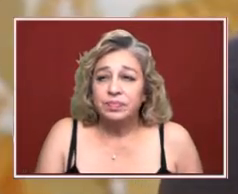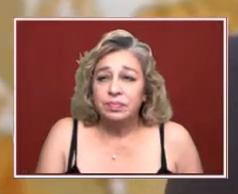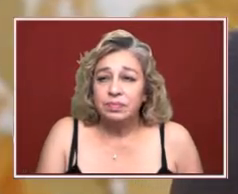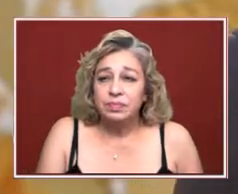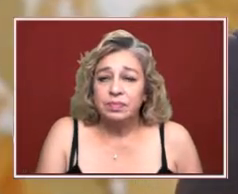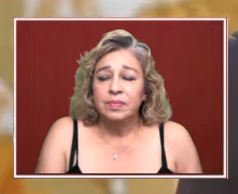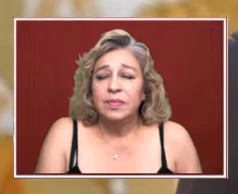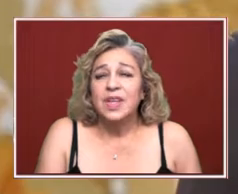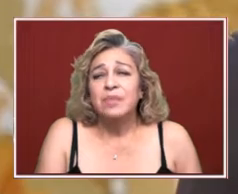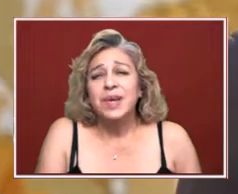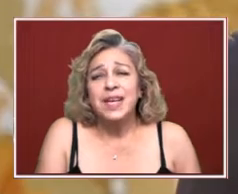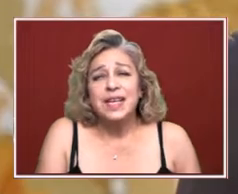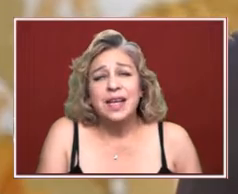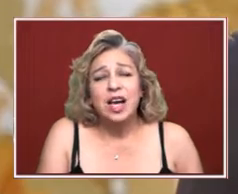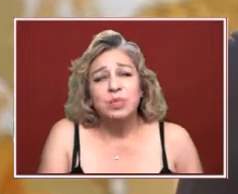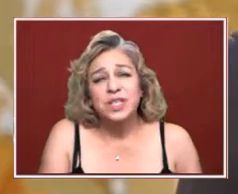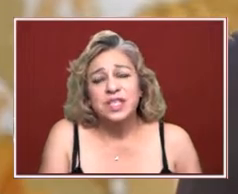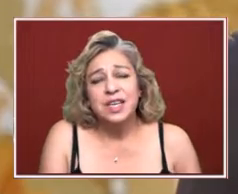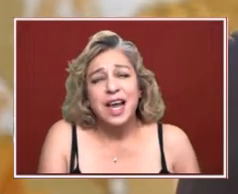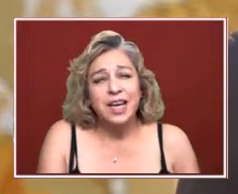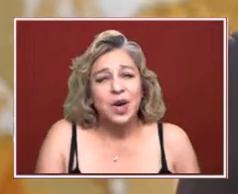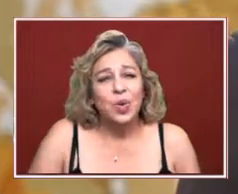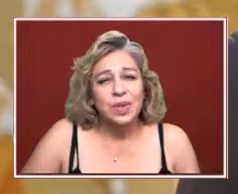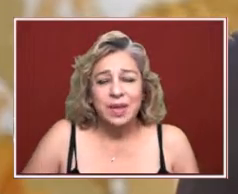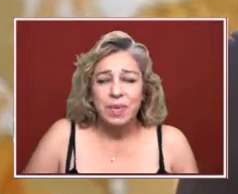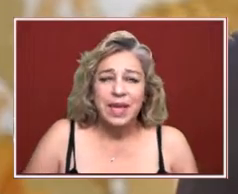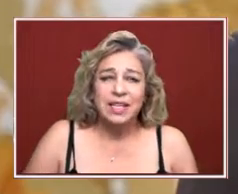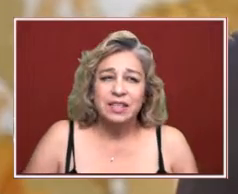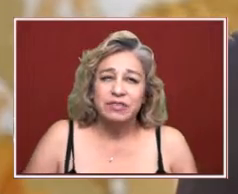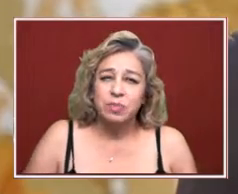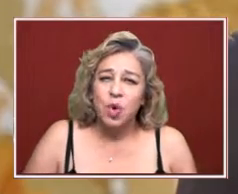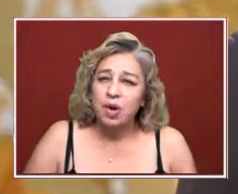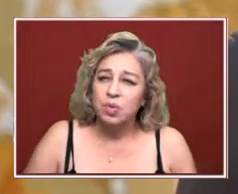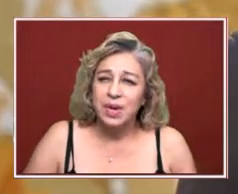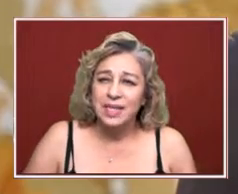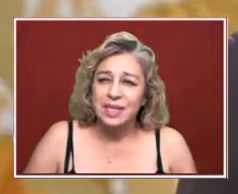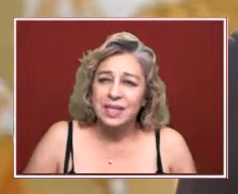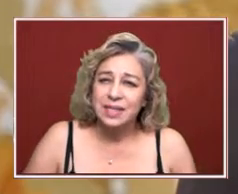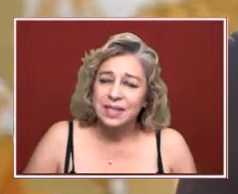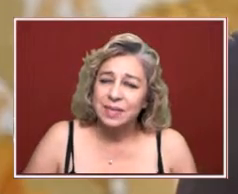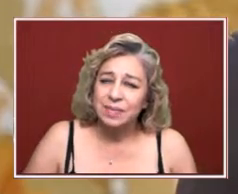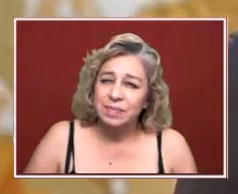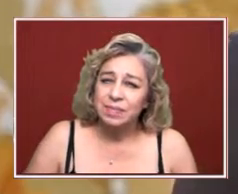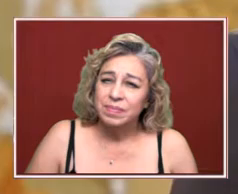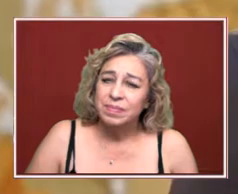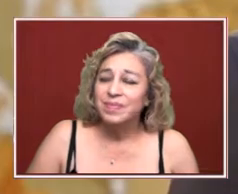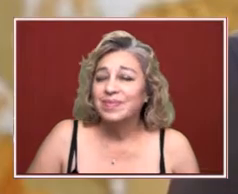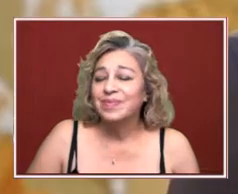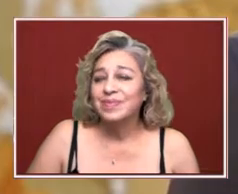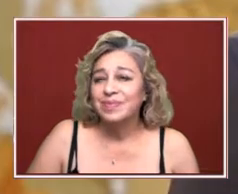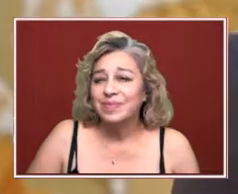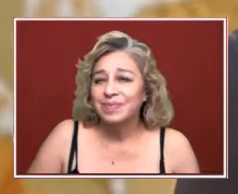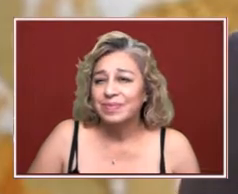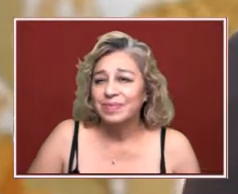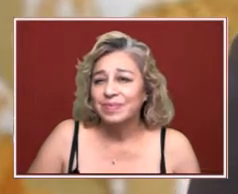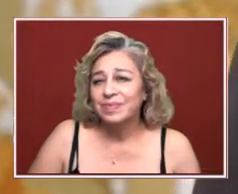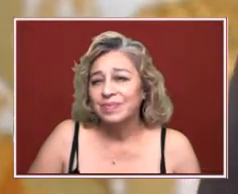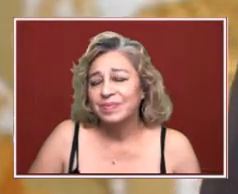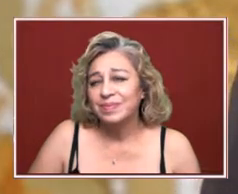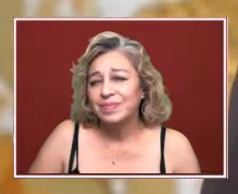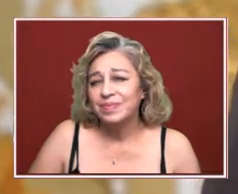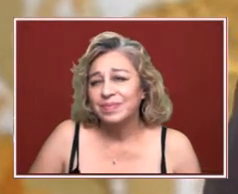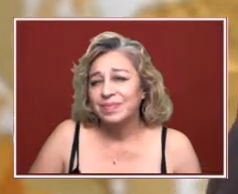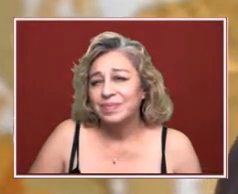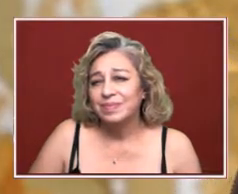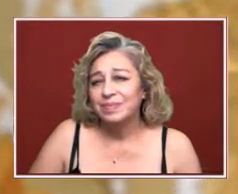índole moral. But it helps us not only because of moral reasons. Esta política también